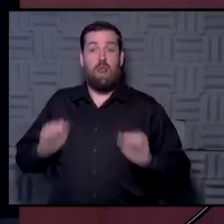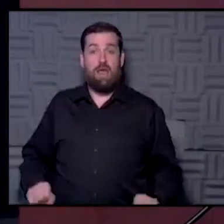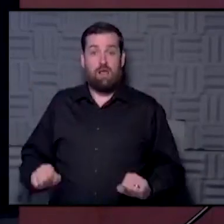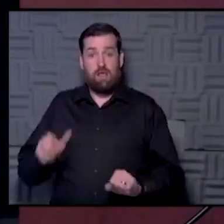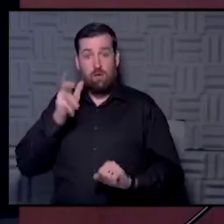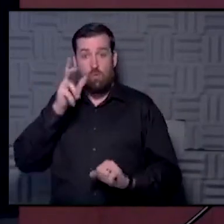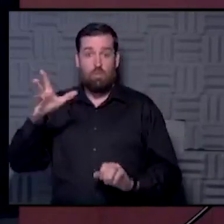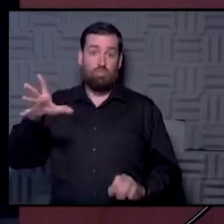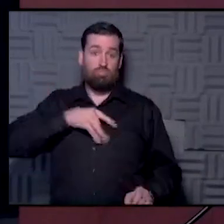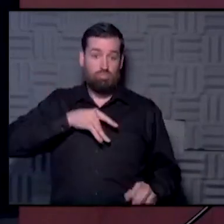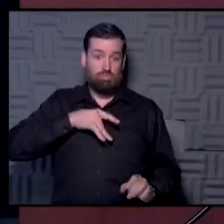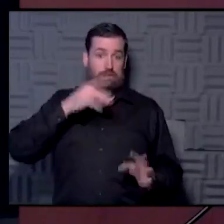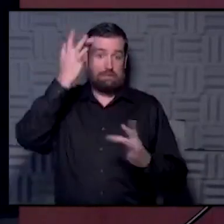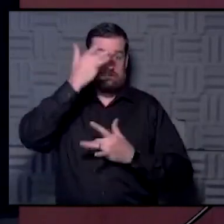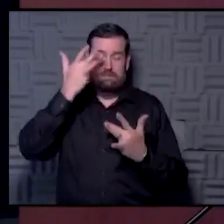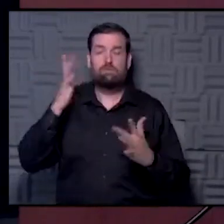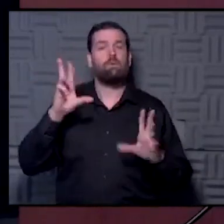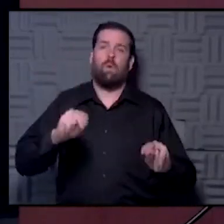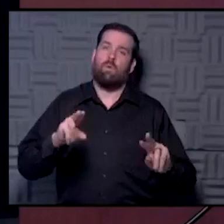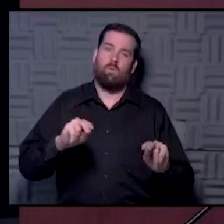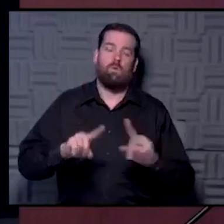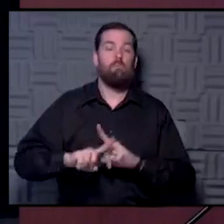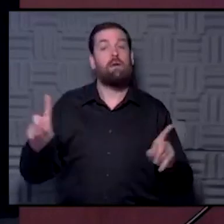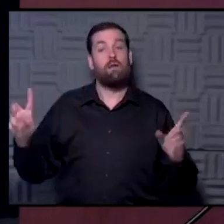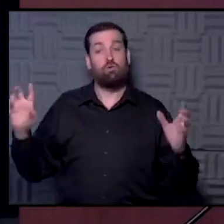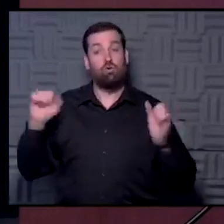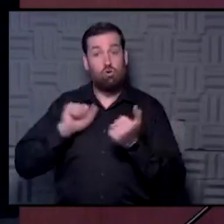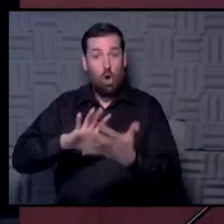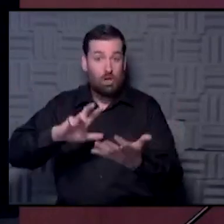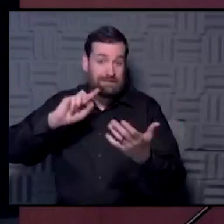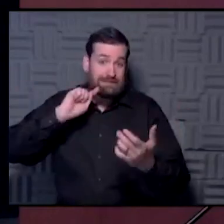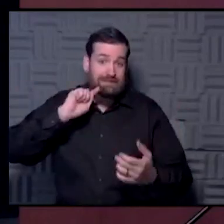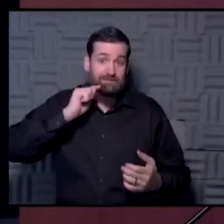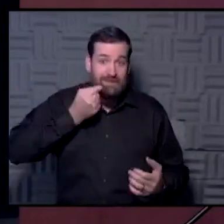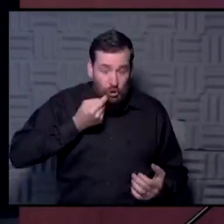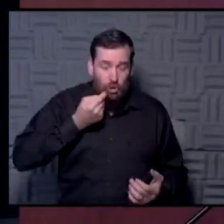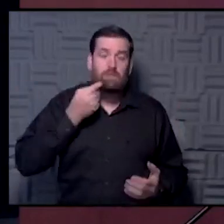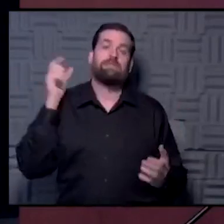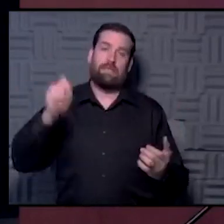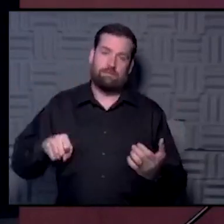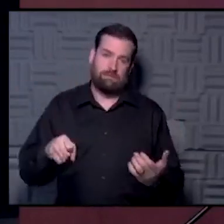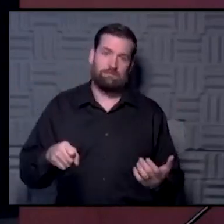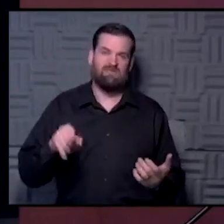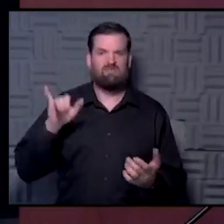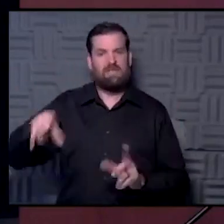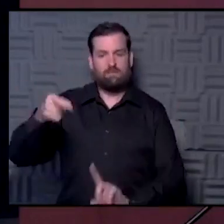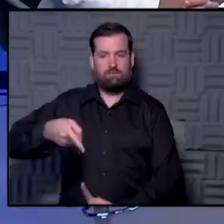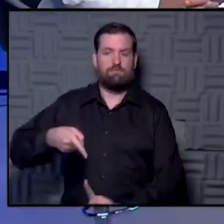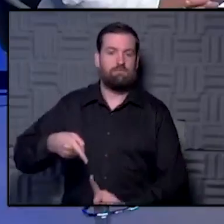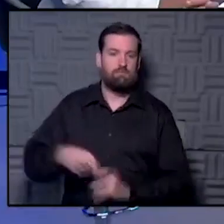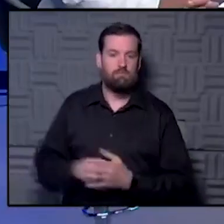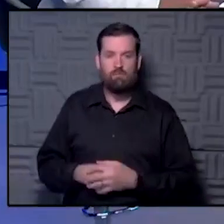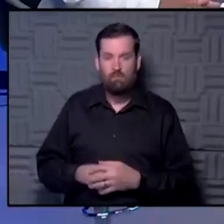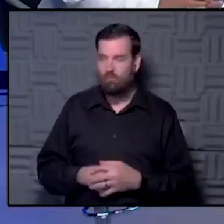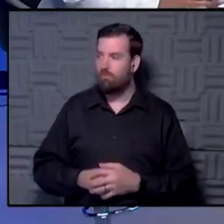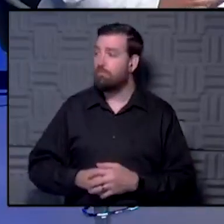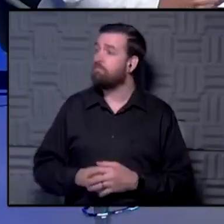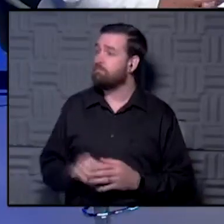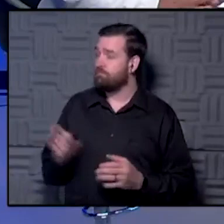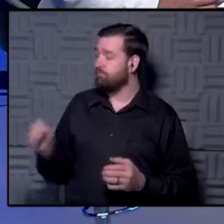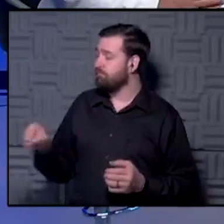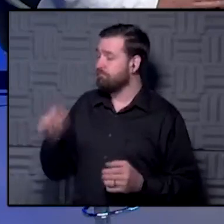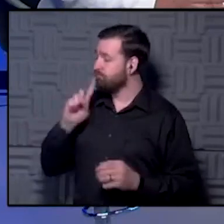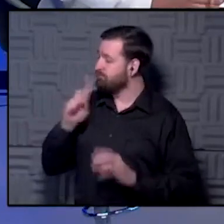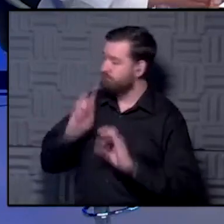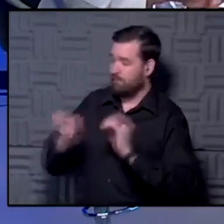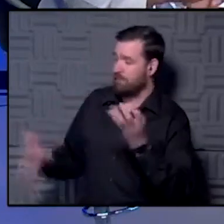the disease, but they do make it more likely that you'll have a severe case when or if you get it. And that's really the conversation here. Yeah. Yeah, really